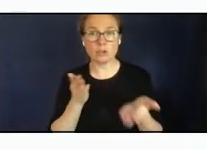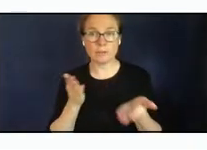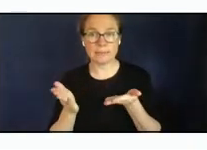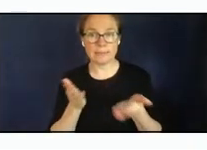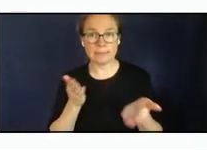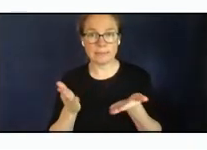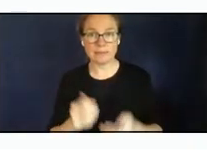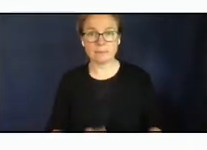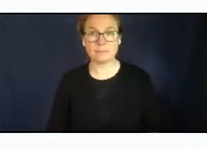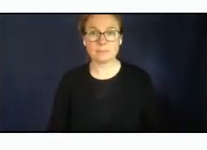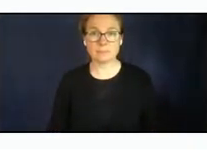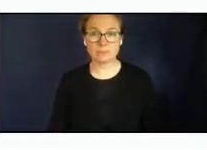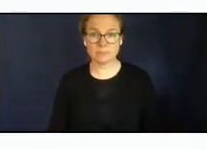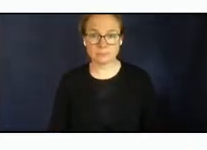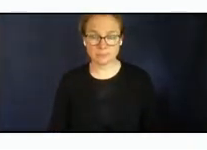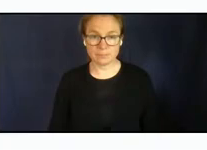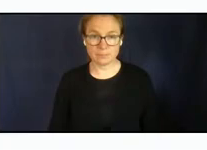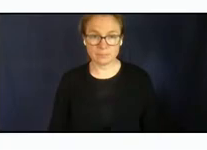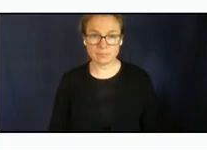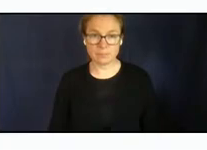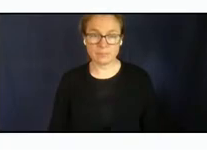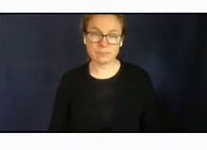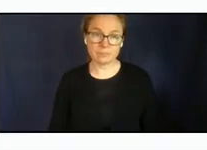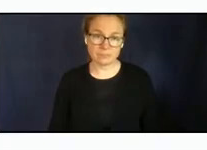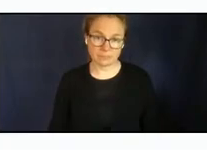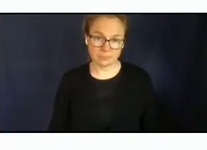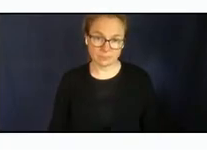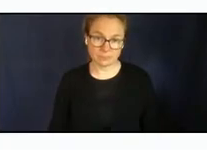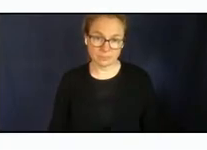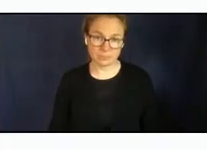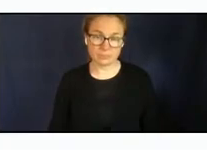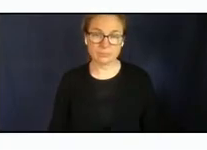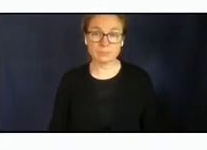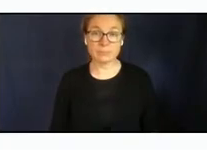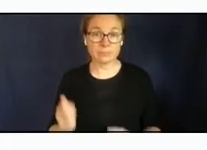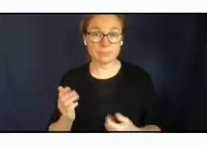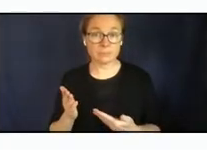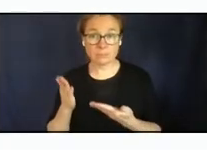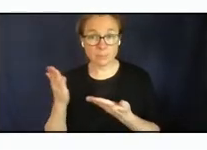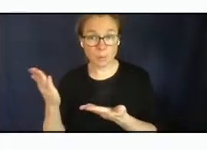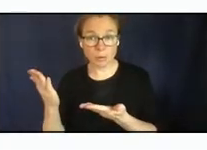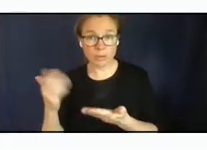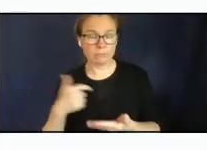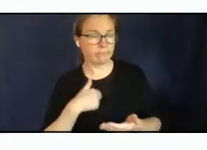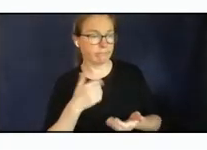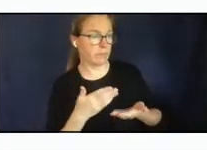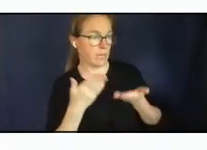I will take a voice. We'll have a motion. So moved, Chad Folsom.